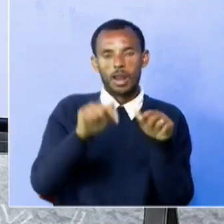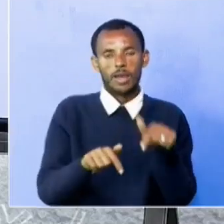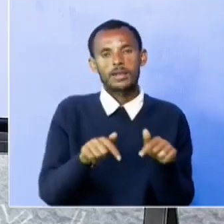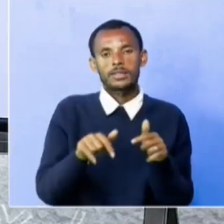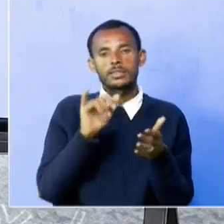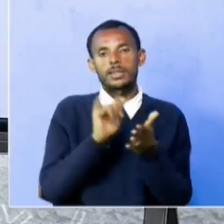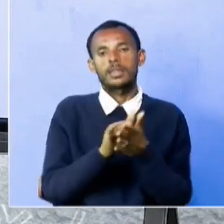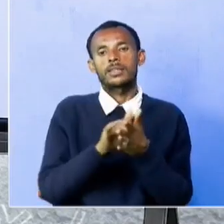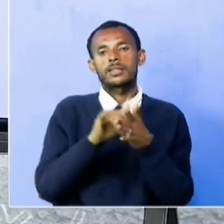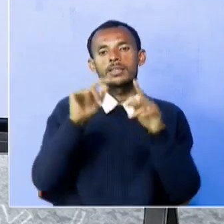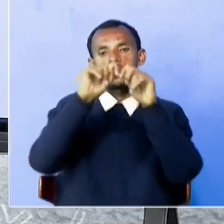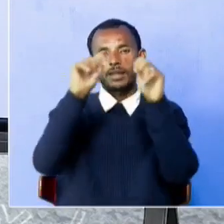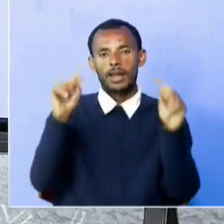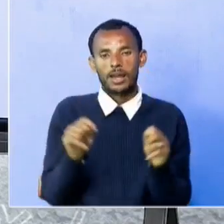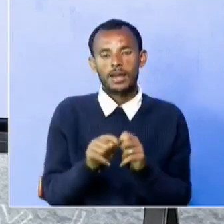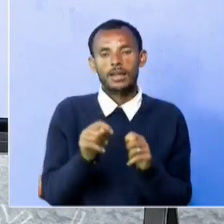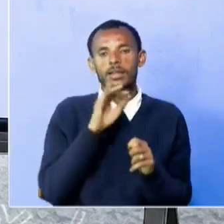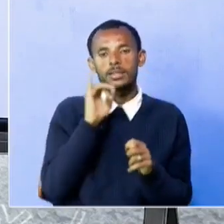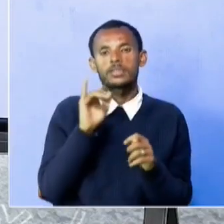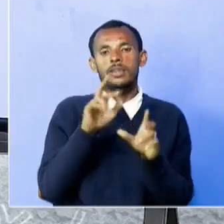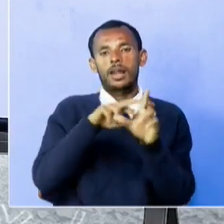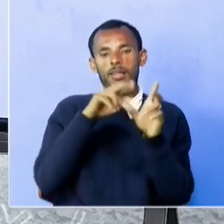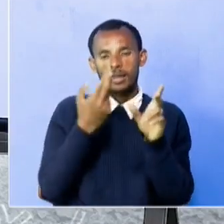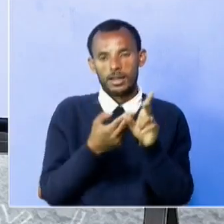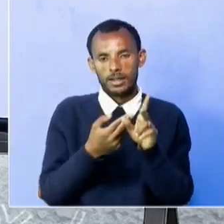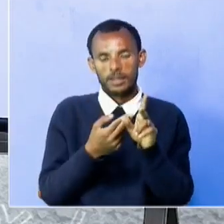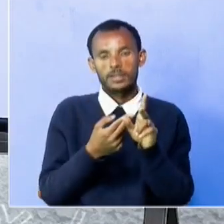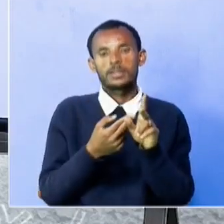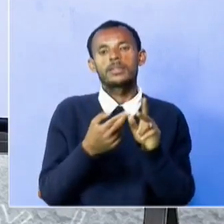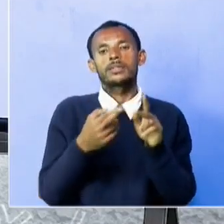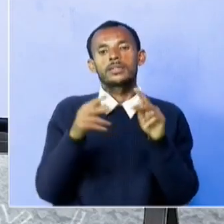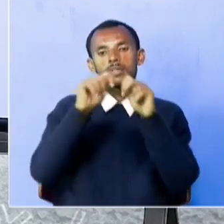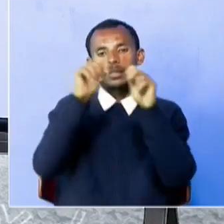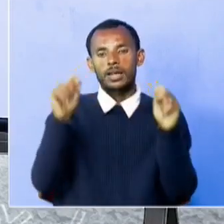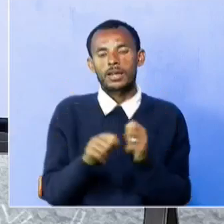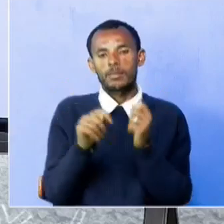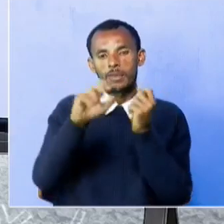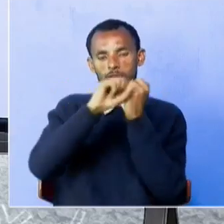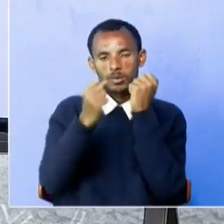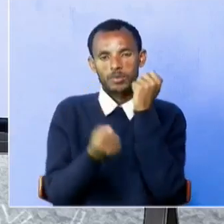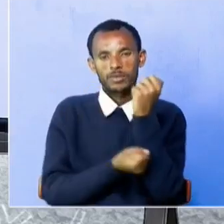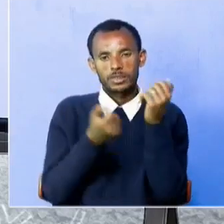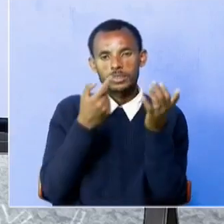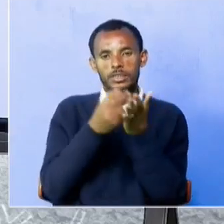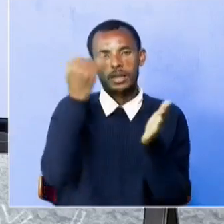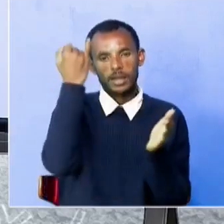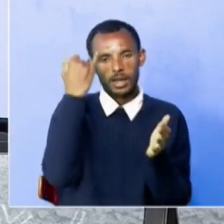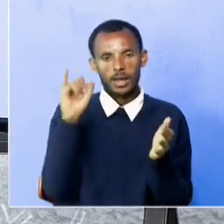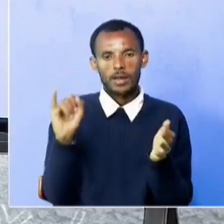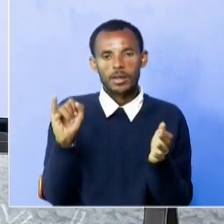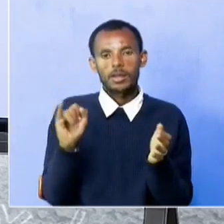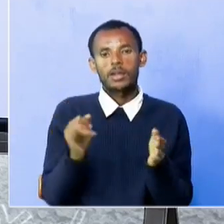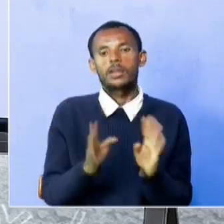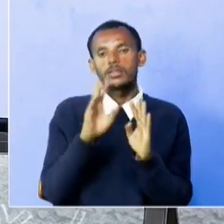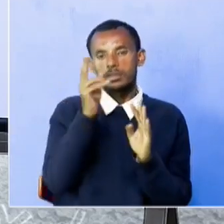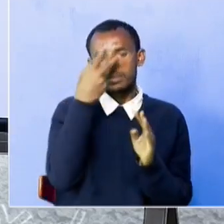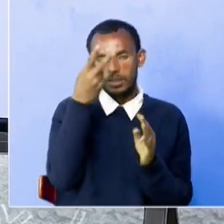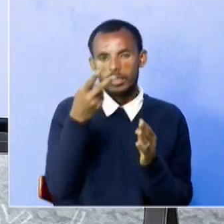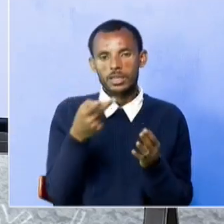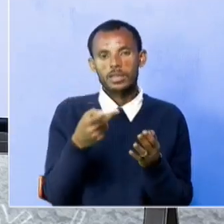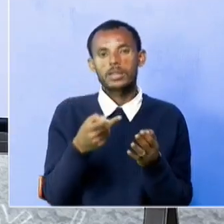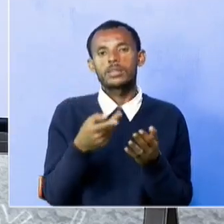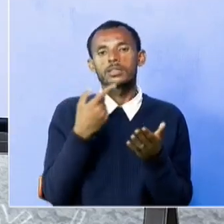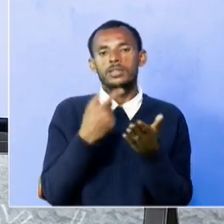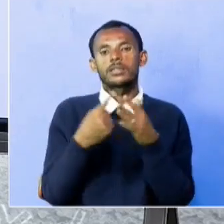that triangle is a right angle triangle. So based on this converse, let's see whether